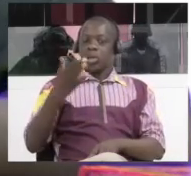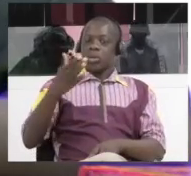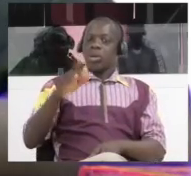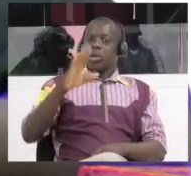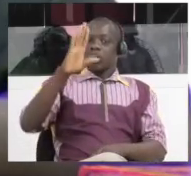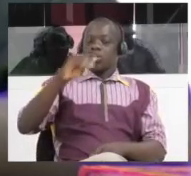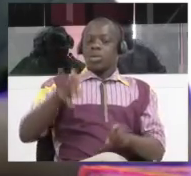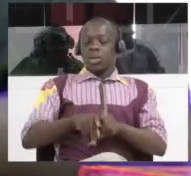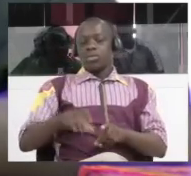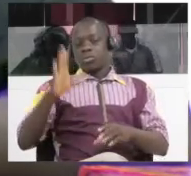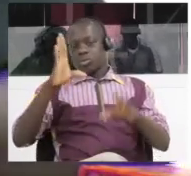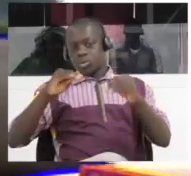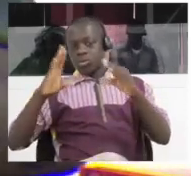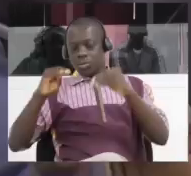chat.